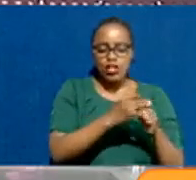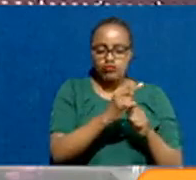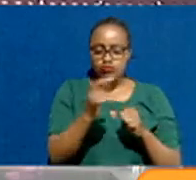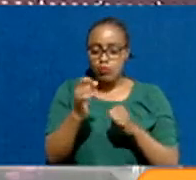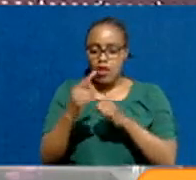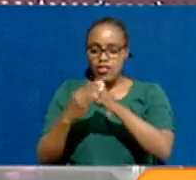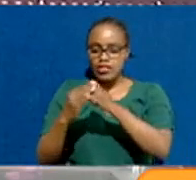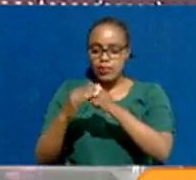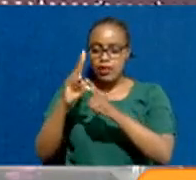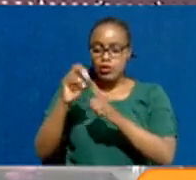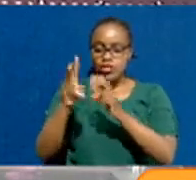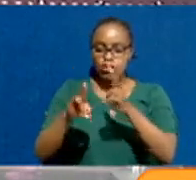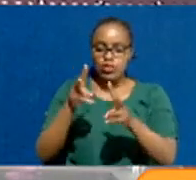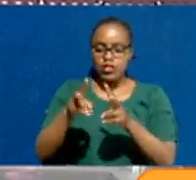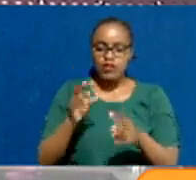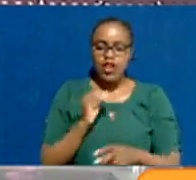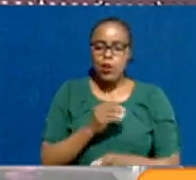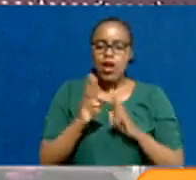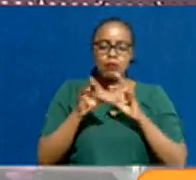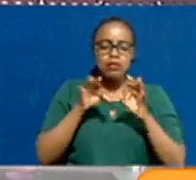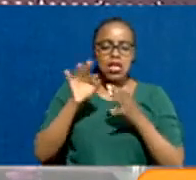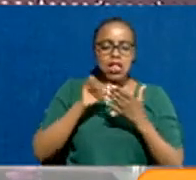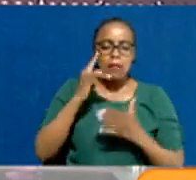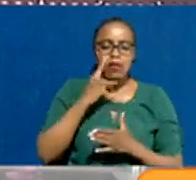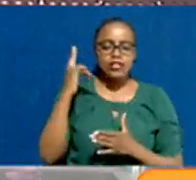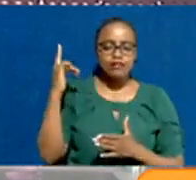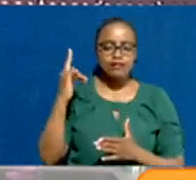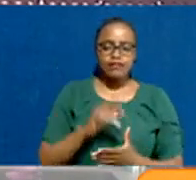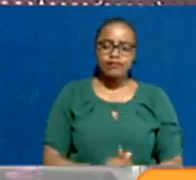September 2022. Faisal Ahmed has more on this story.